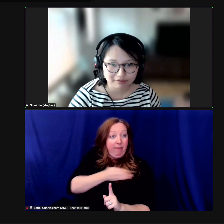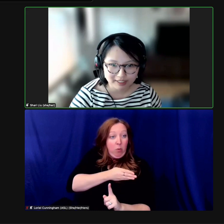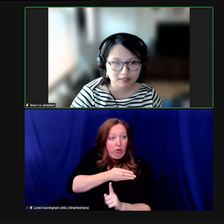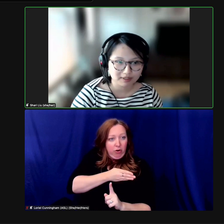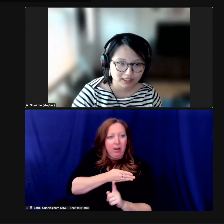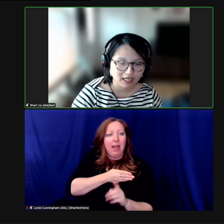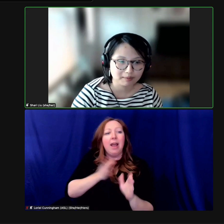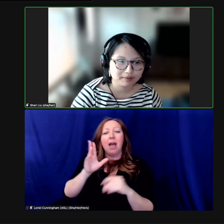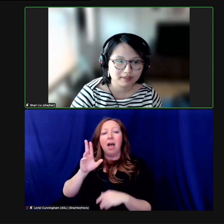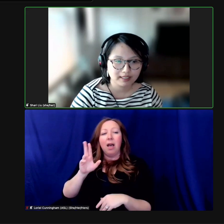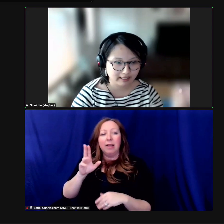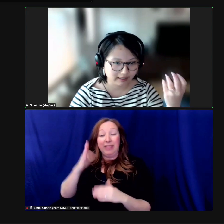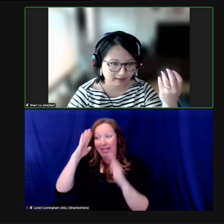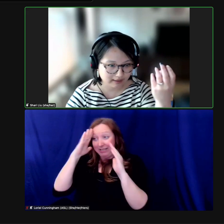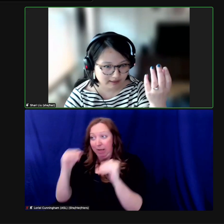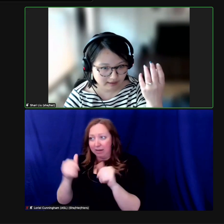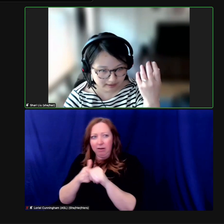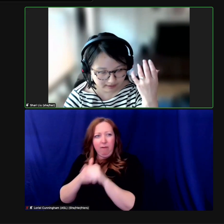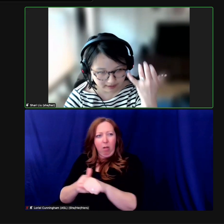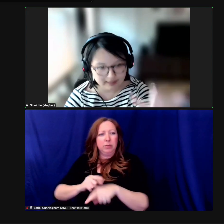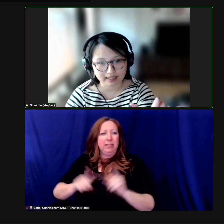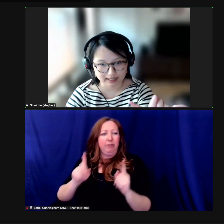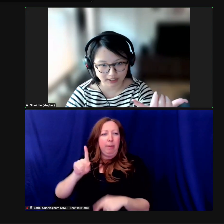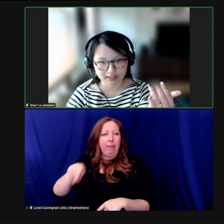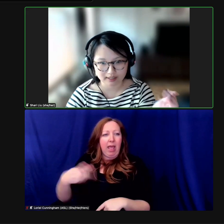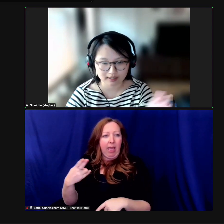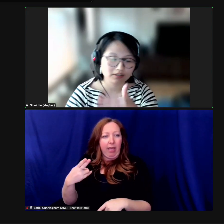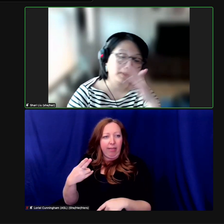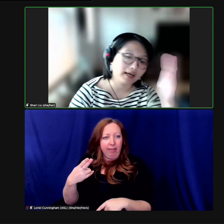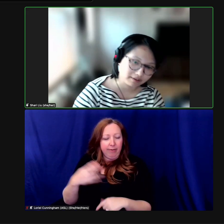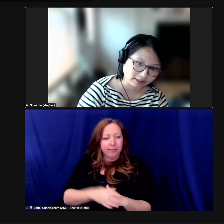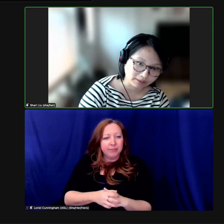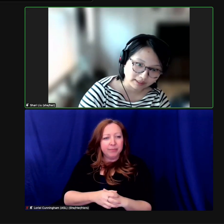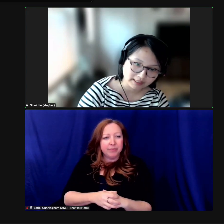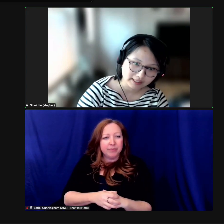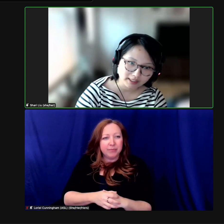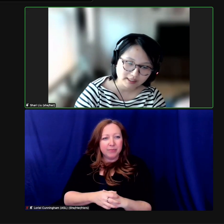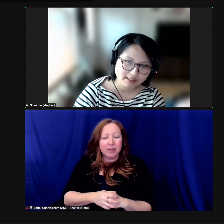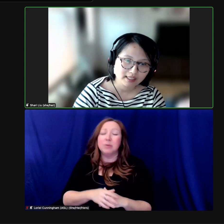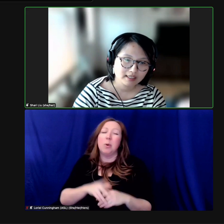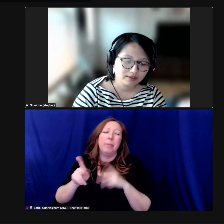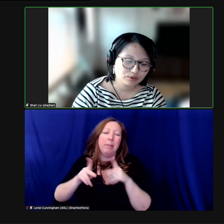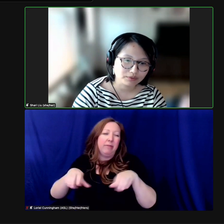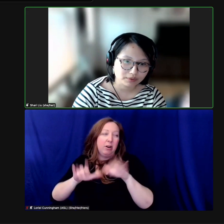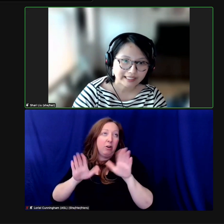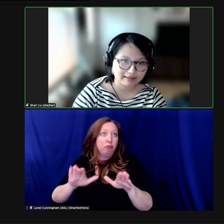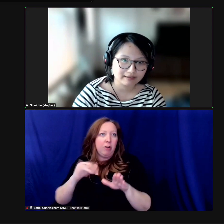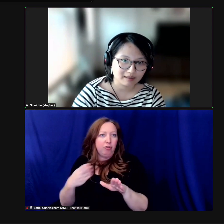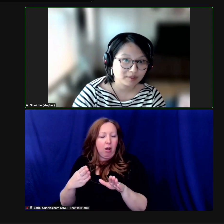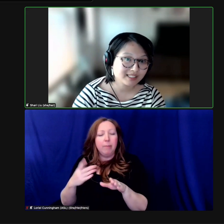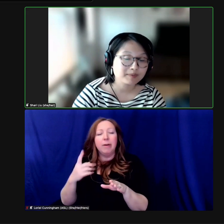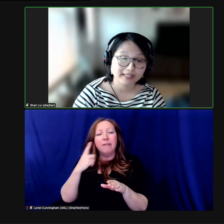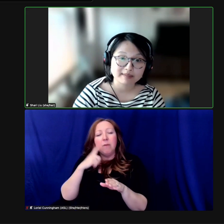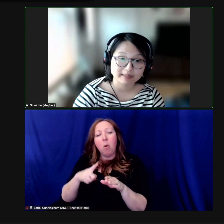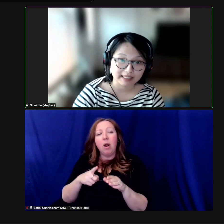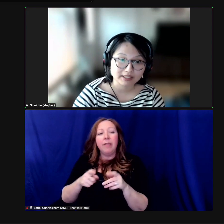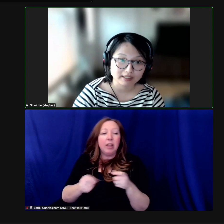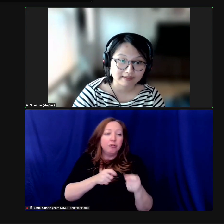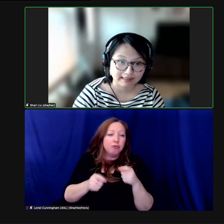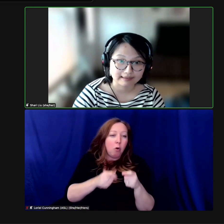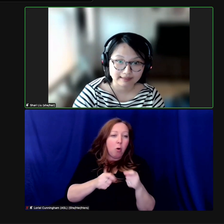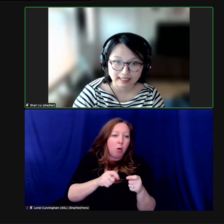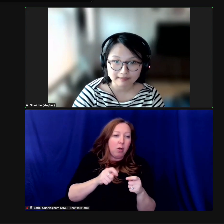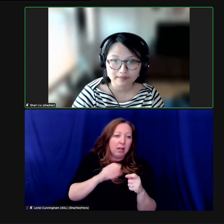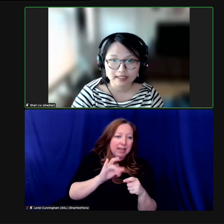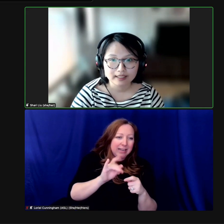done a reasonable job in these conditions and also other control conditions to rule out perceptual explanations